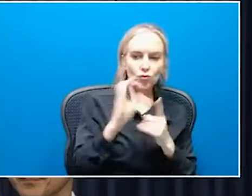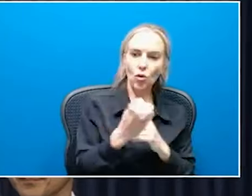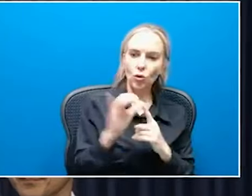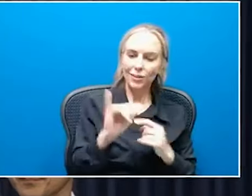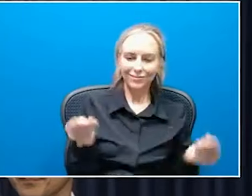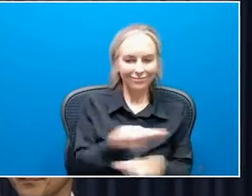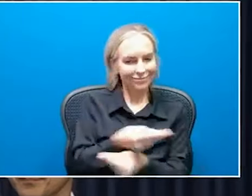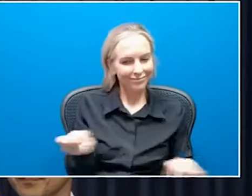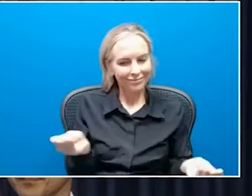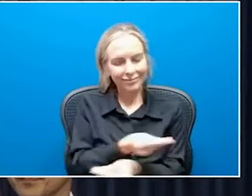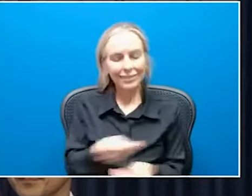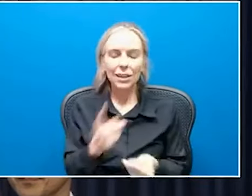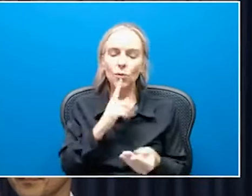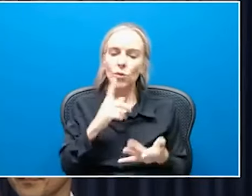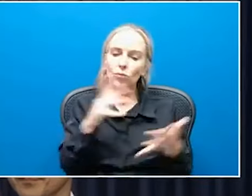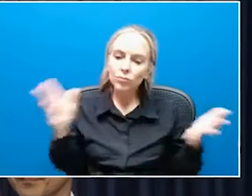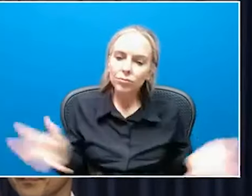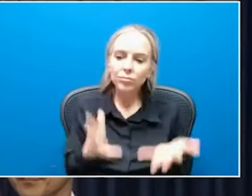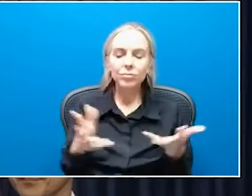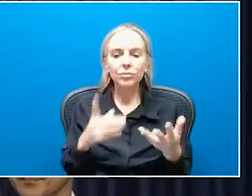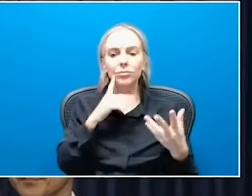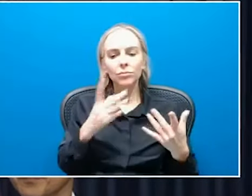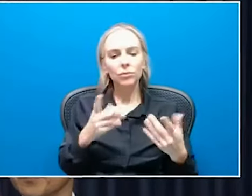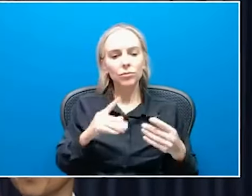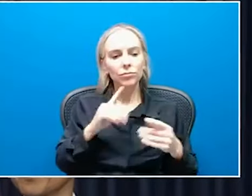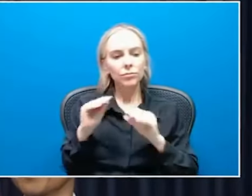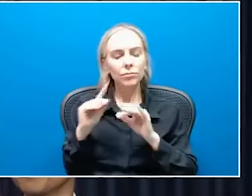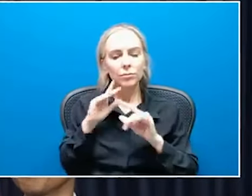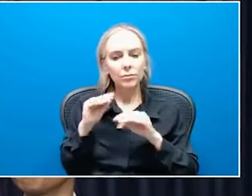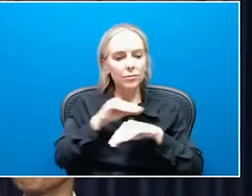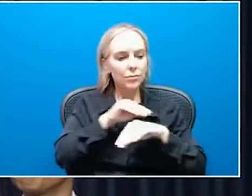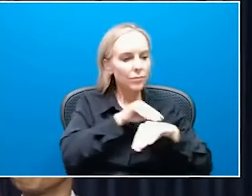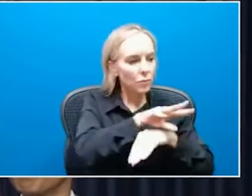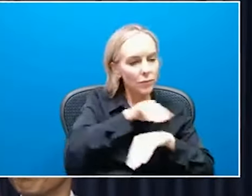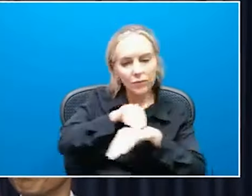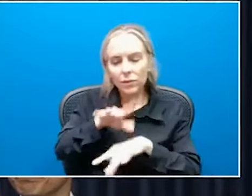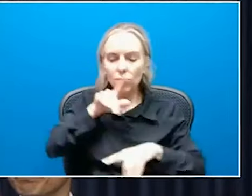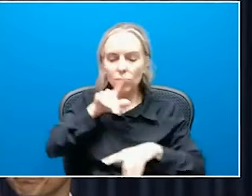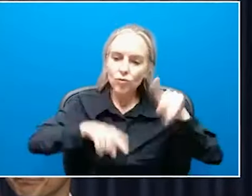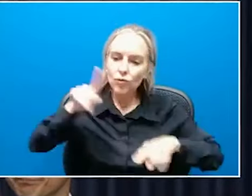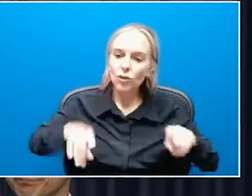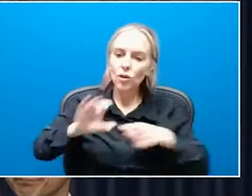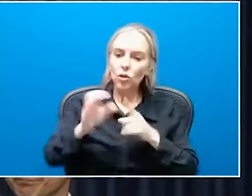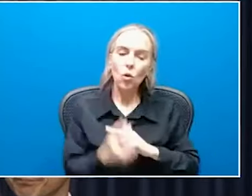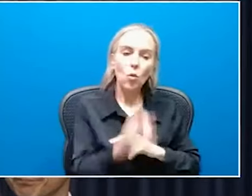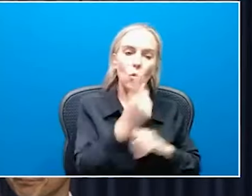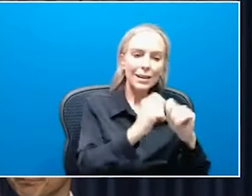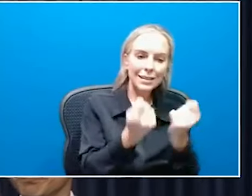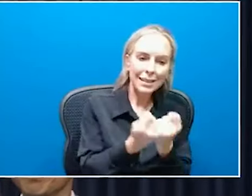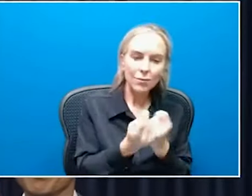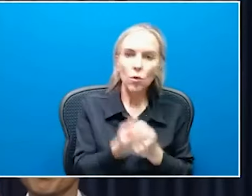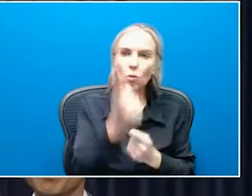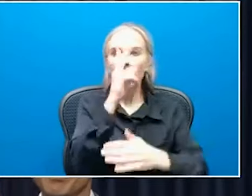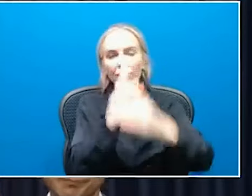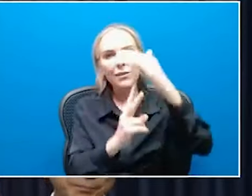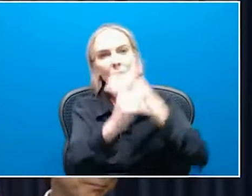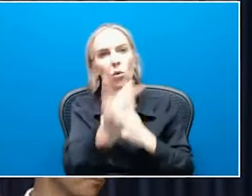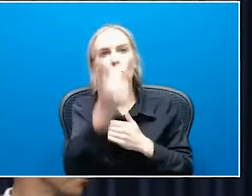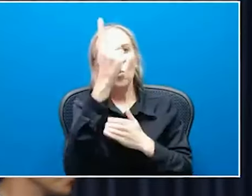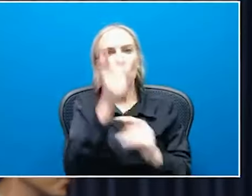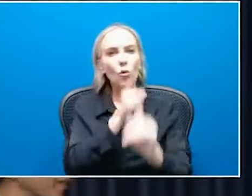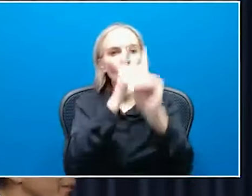our diversity with the mindset of one team, one vision, and one goal. Thank you. Thank you.